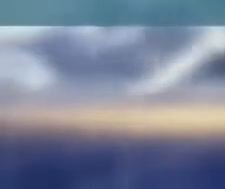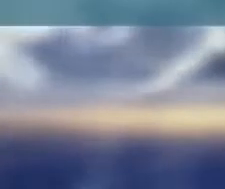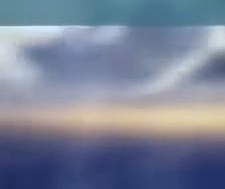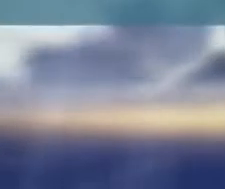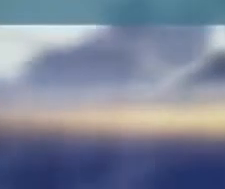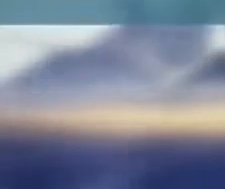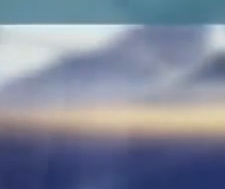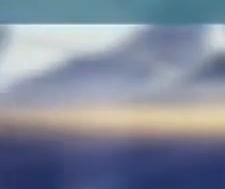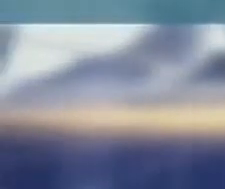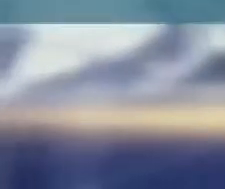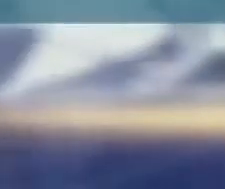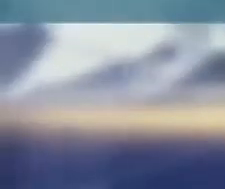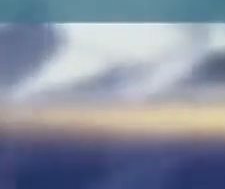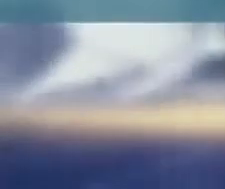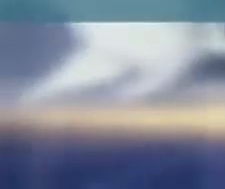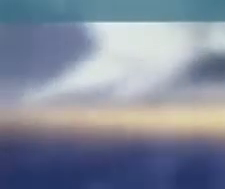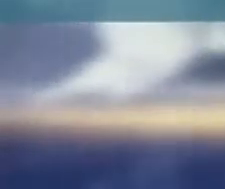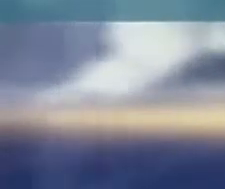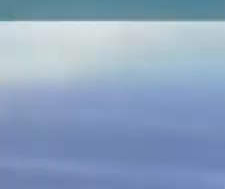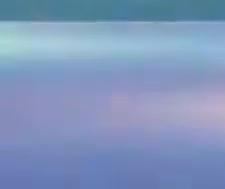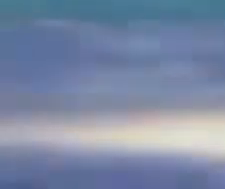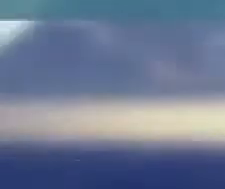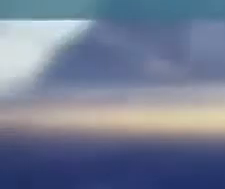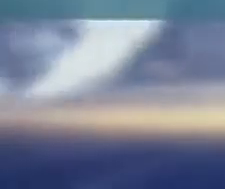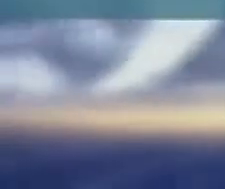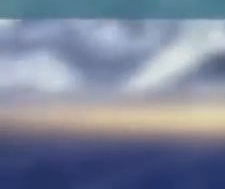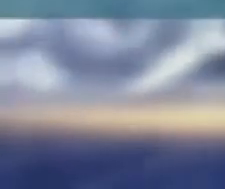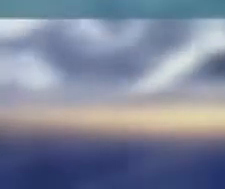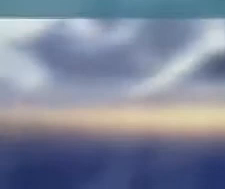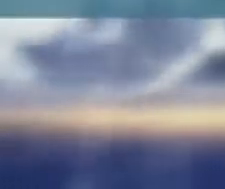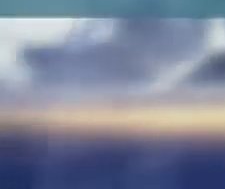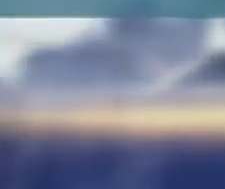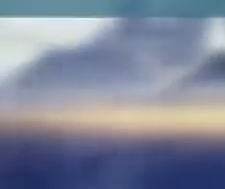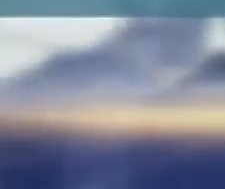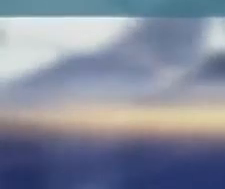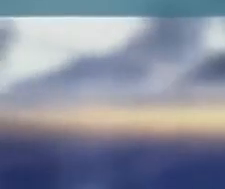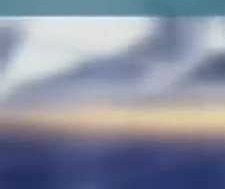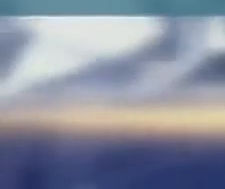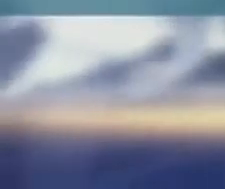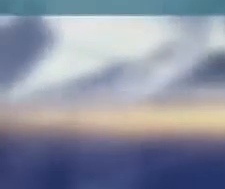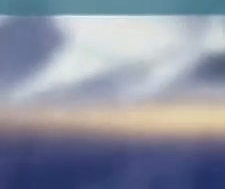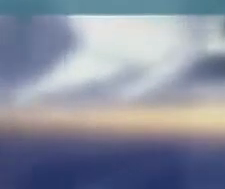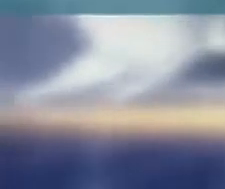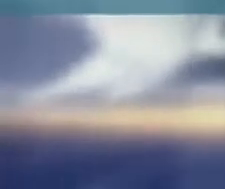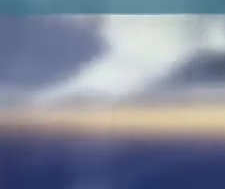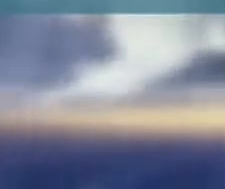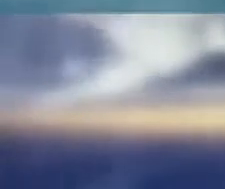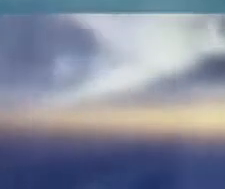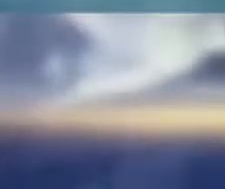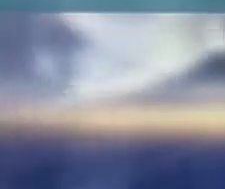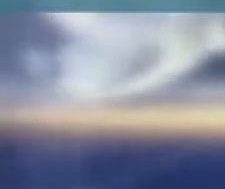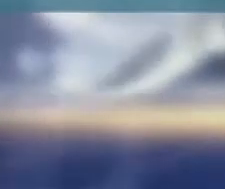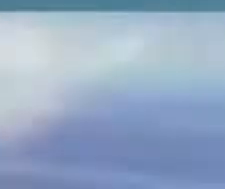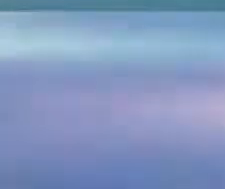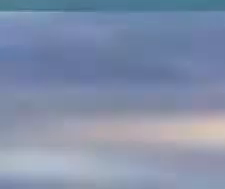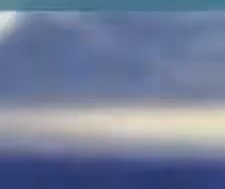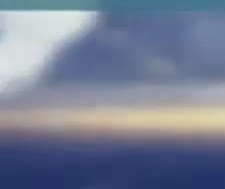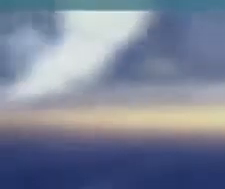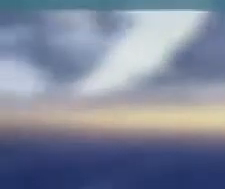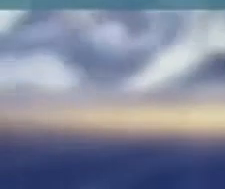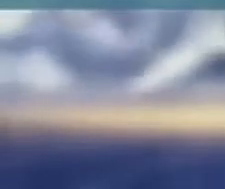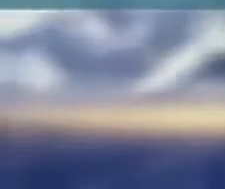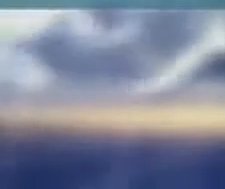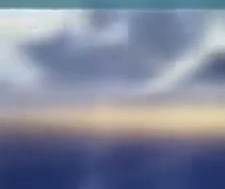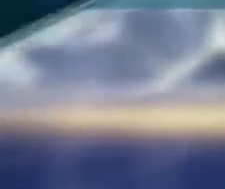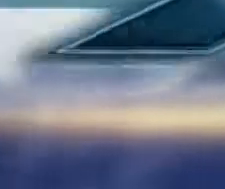been subsidizing the U.S. market. Sky transports passengers between Fort Lauderdale and Abaco, Freeport and Nassau. A decision